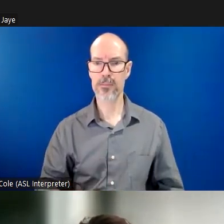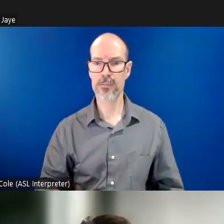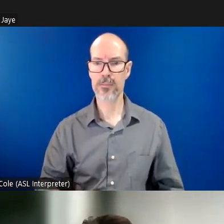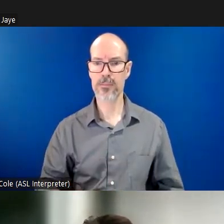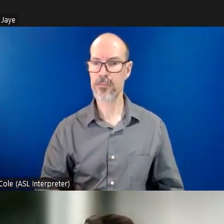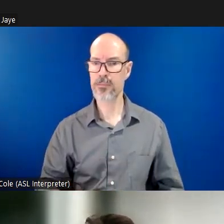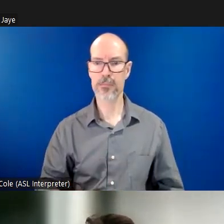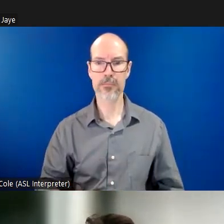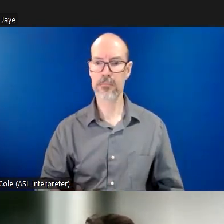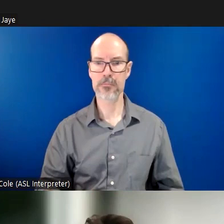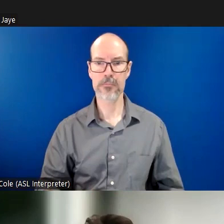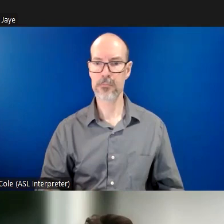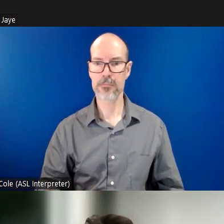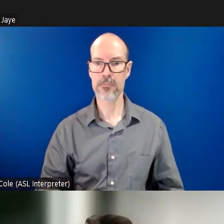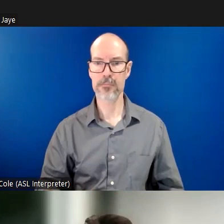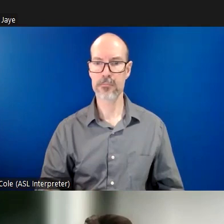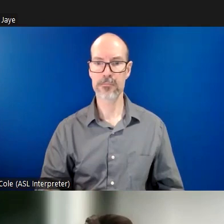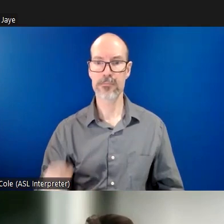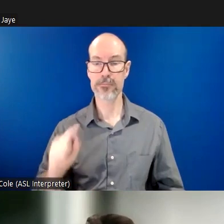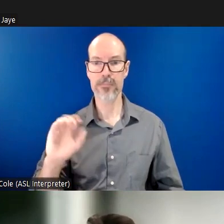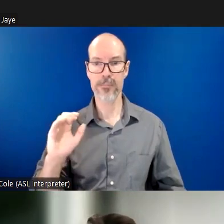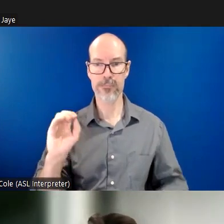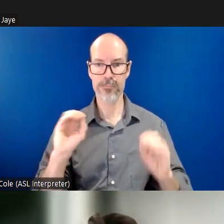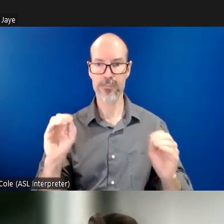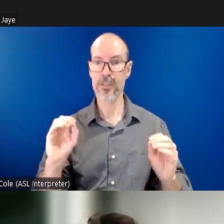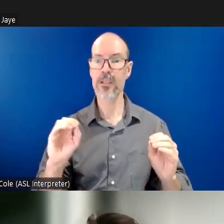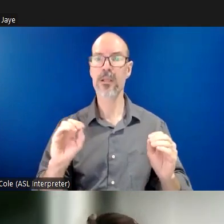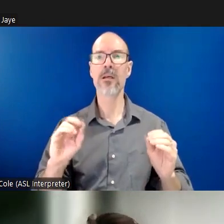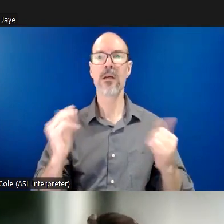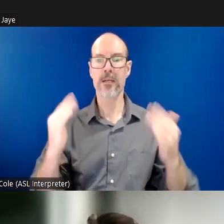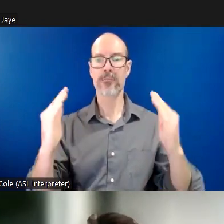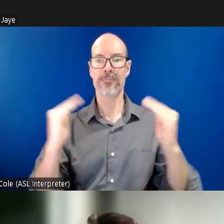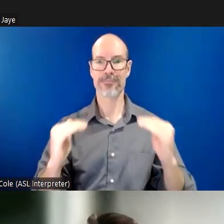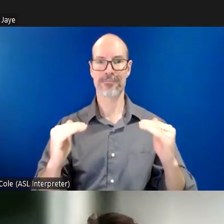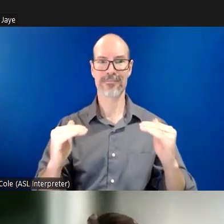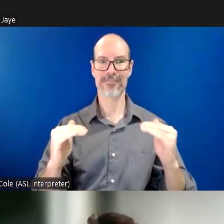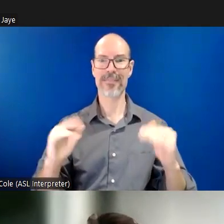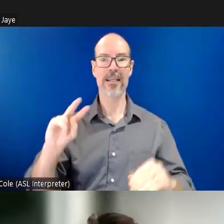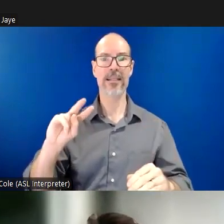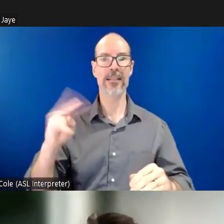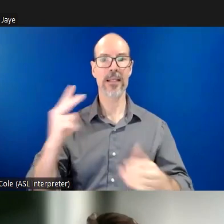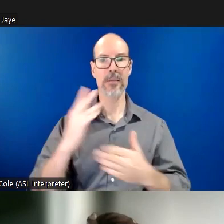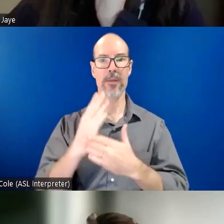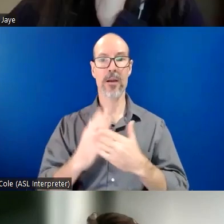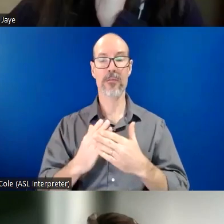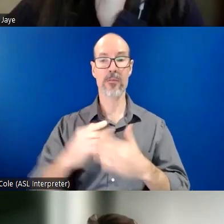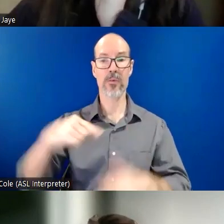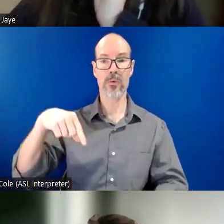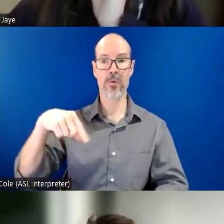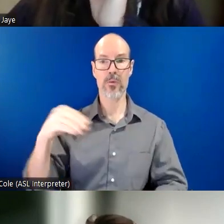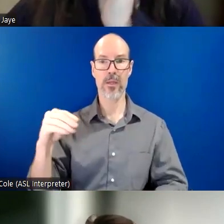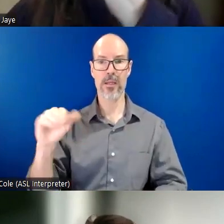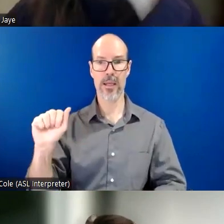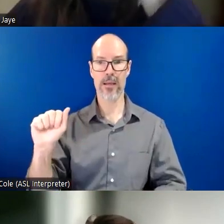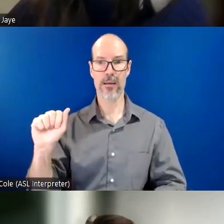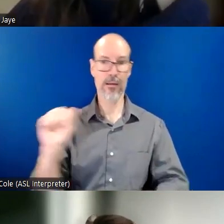I don't hear any questions or comments. So now we can move to the second portion of Q&A, comments and questions